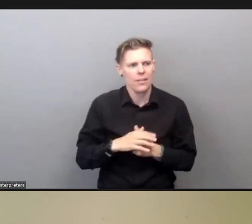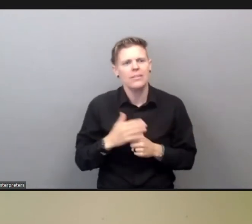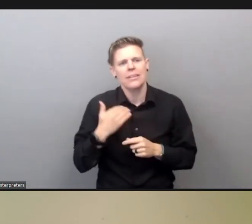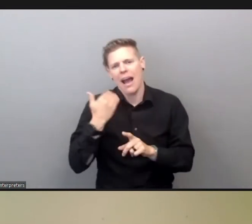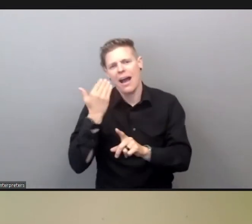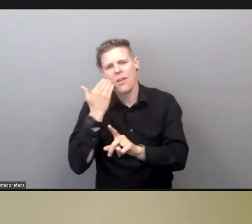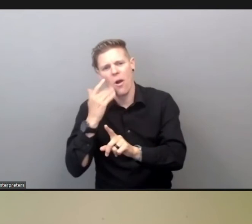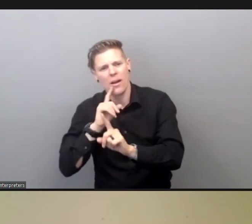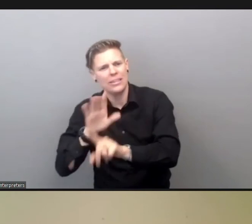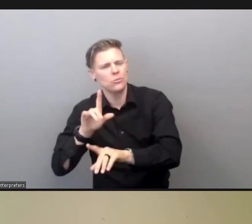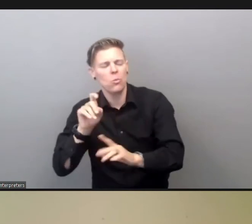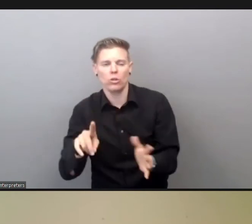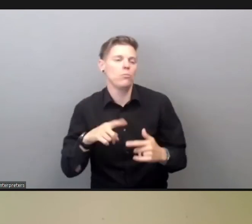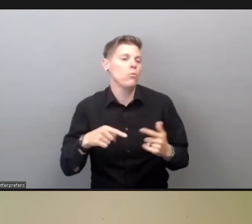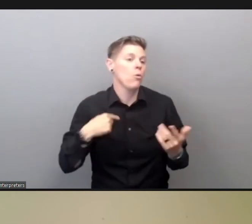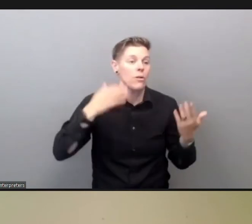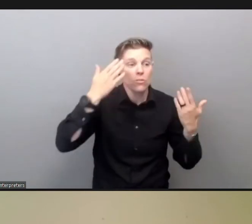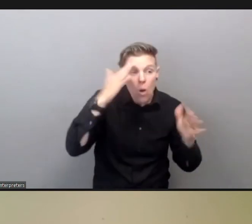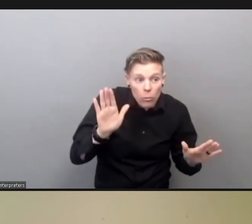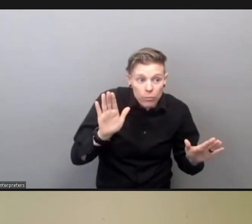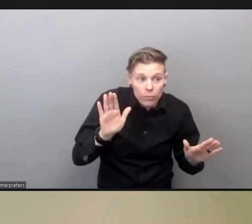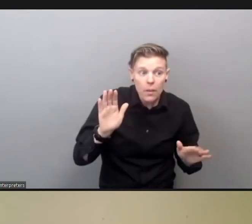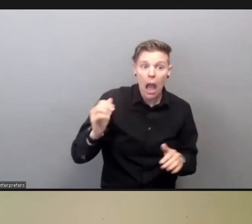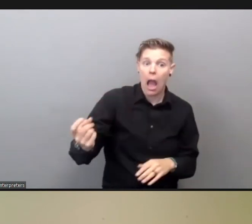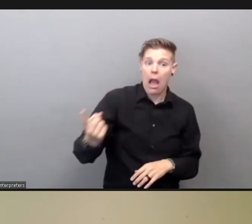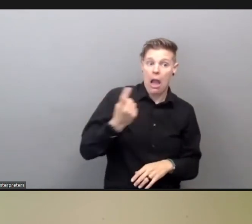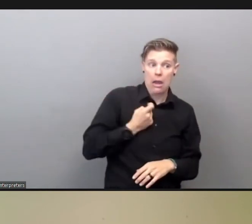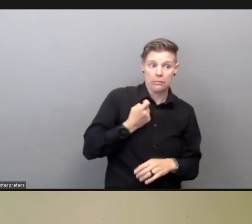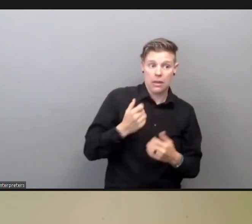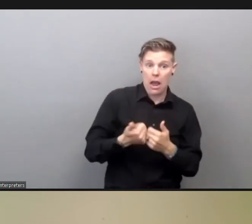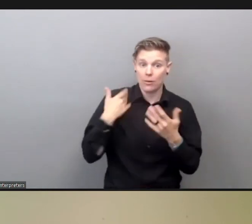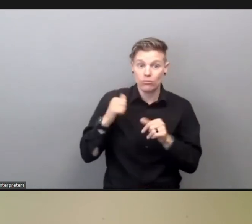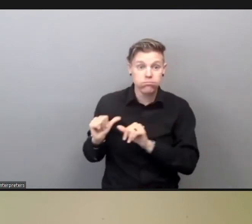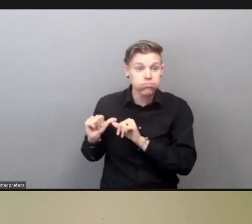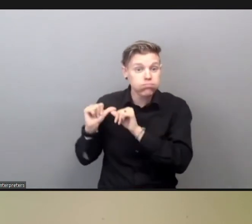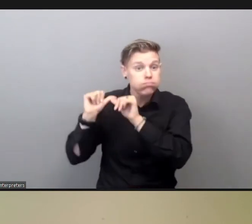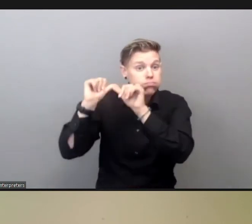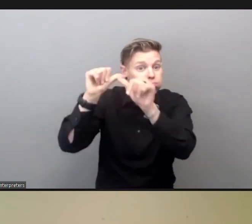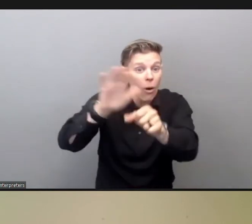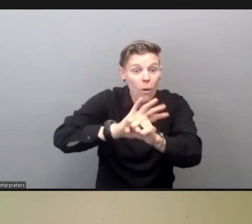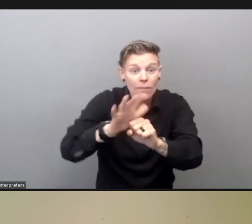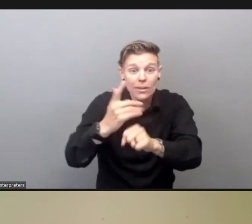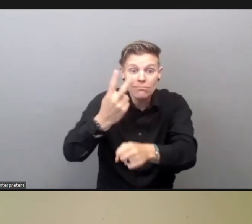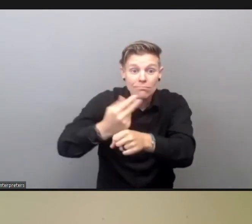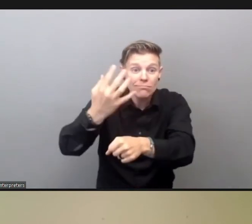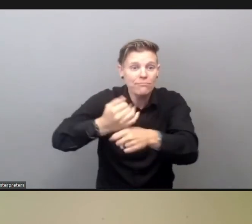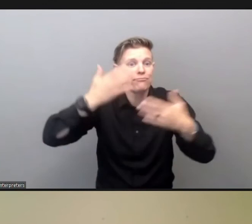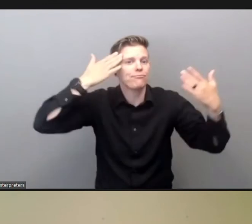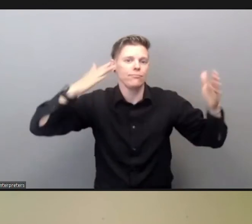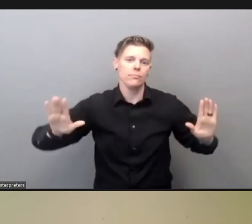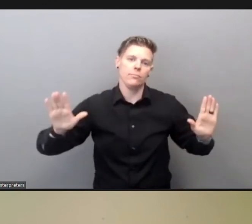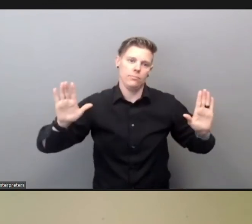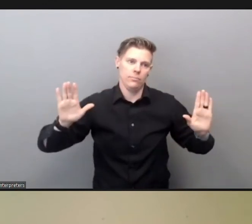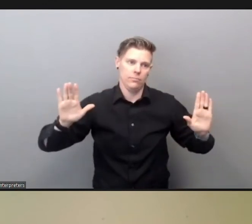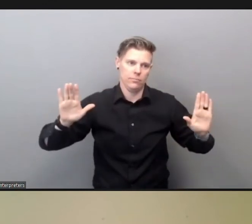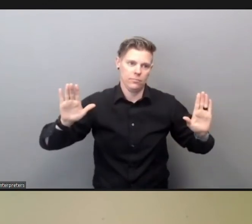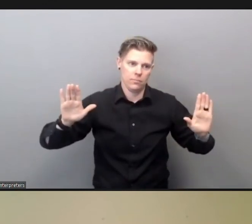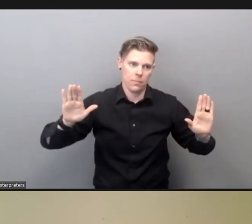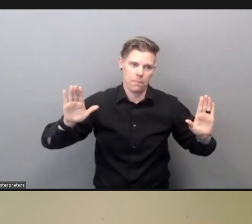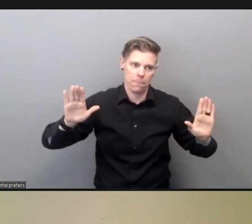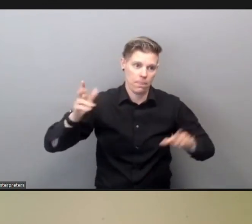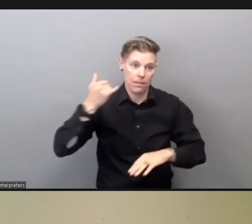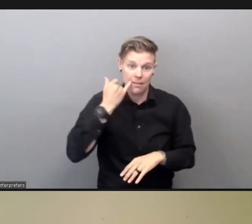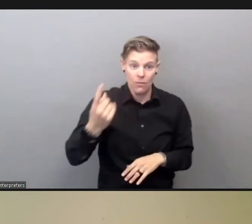much longer are we talking about here? I mean, if you'd asked that question 101 years ago, probably no one